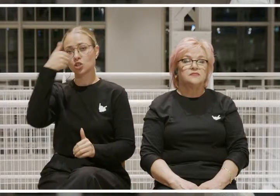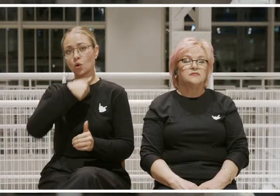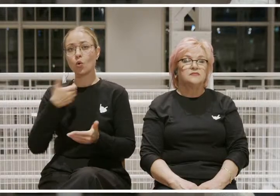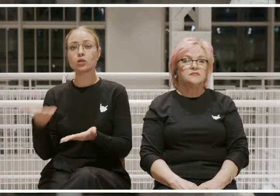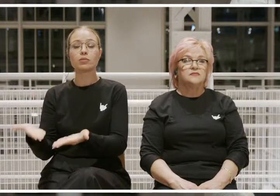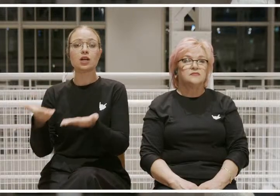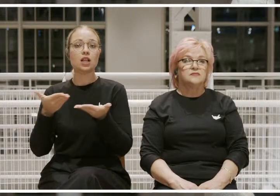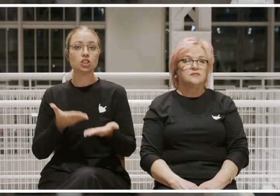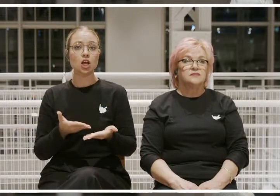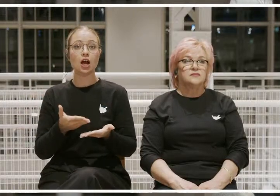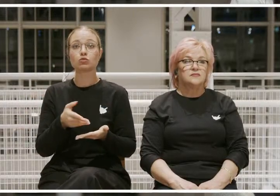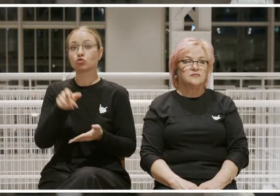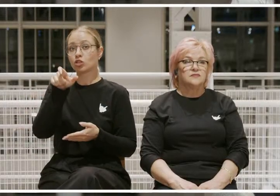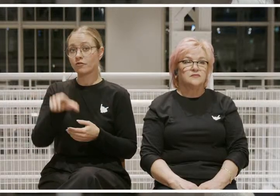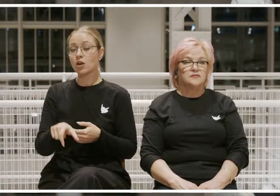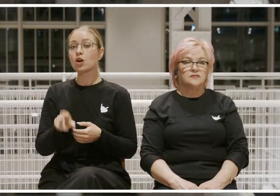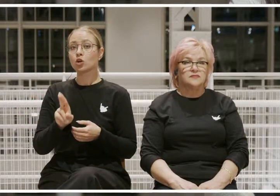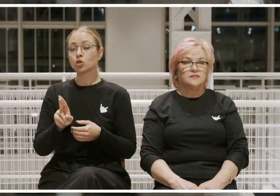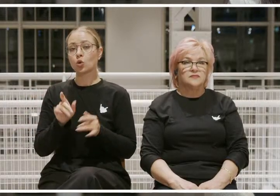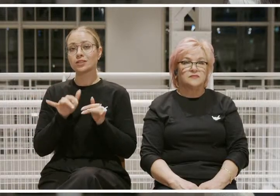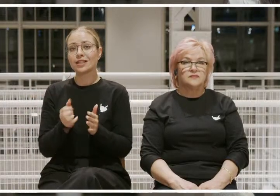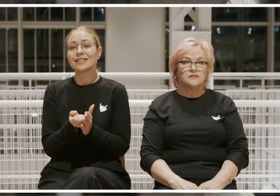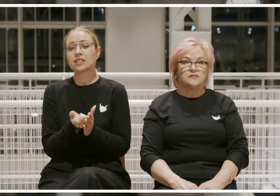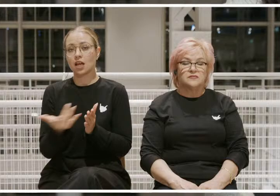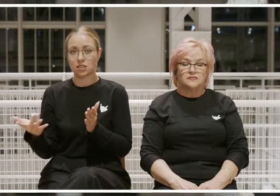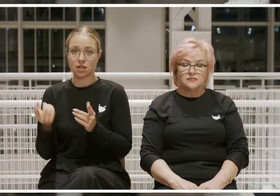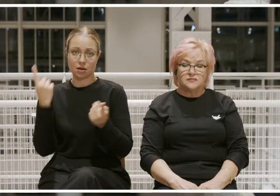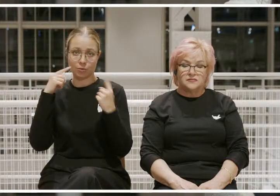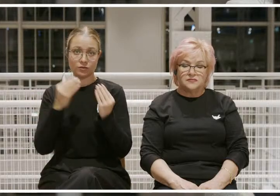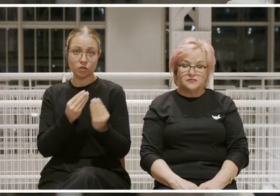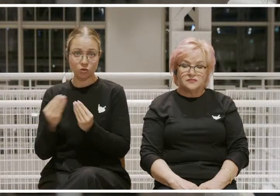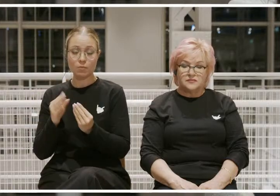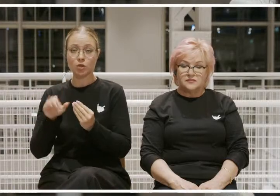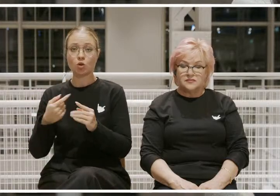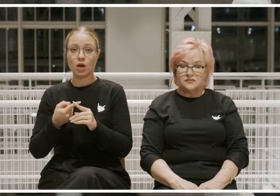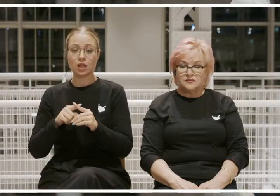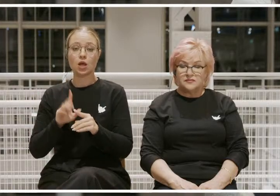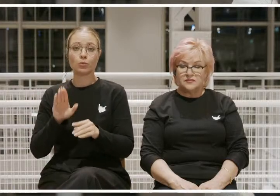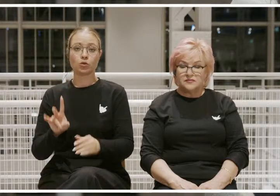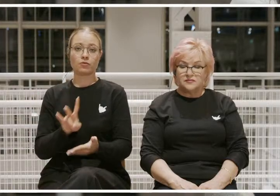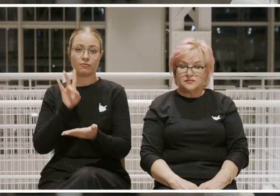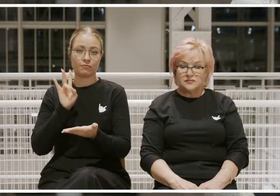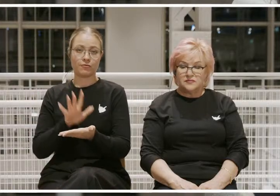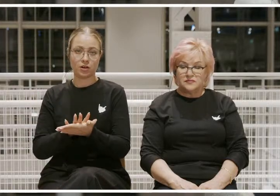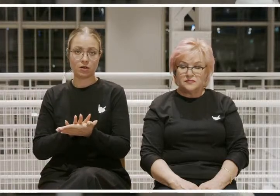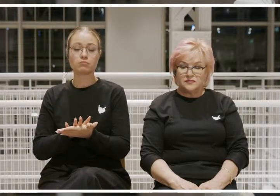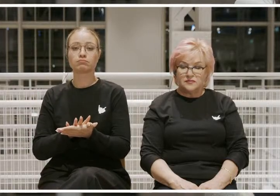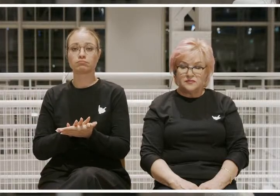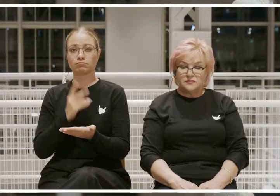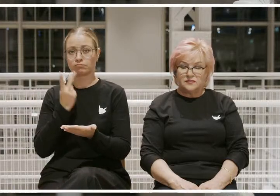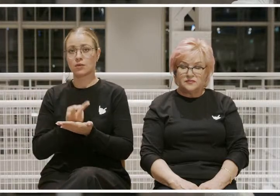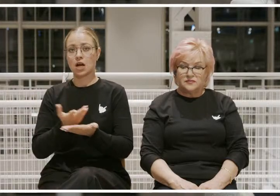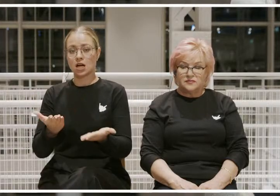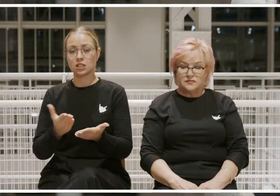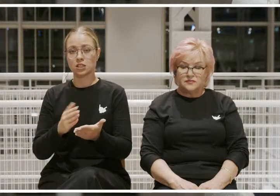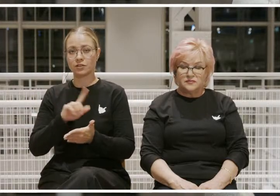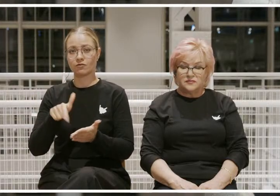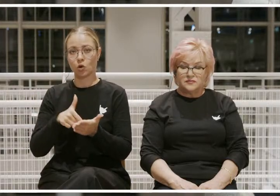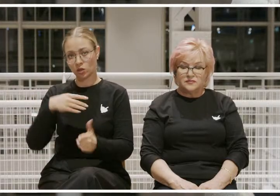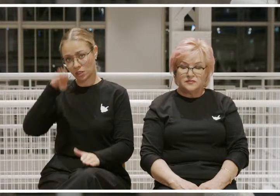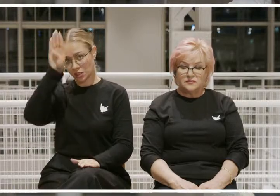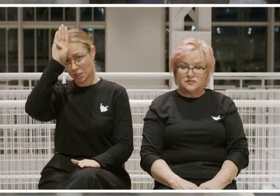public space in Istanbul. So the first work is this one,